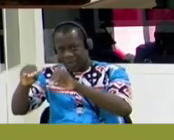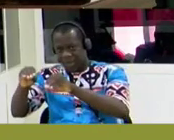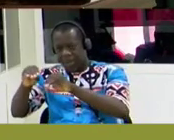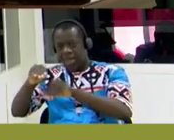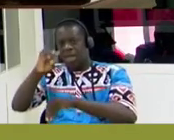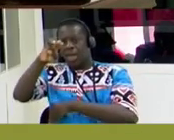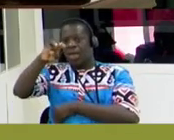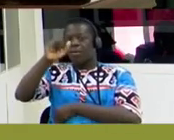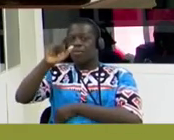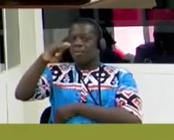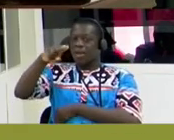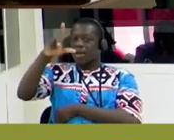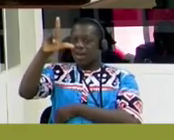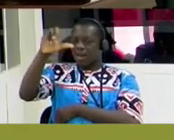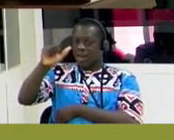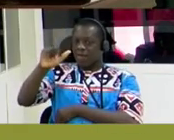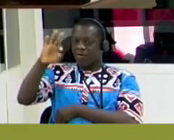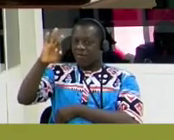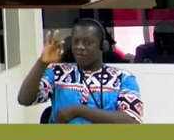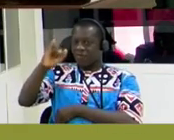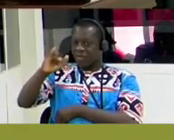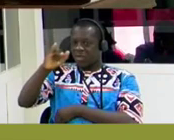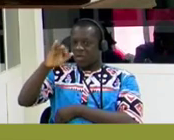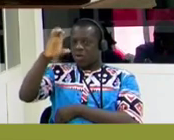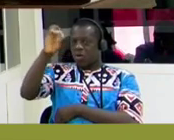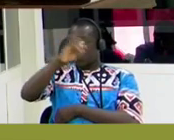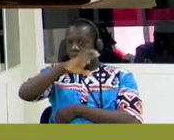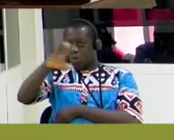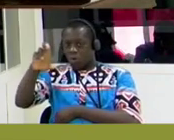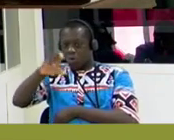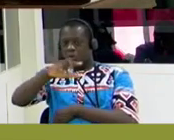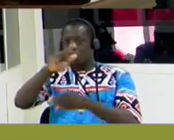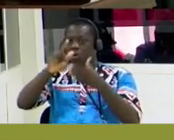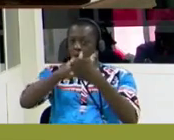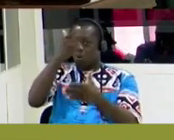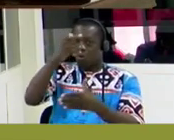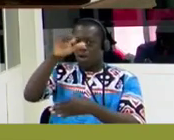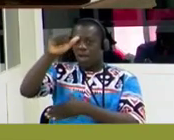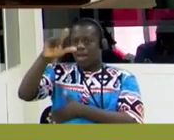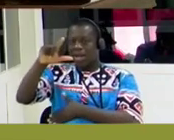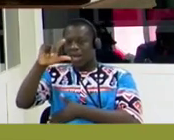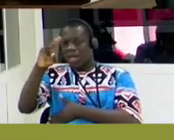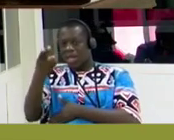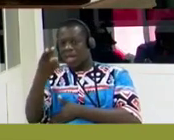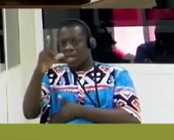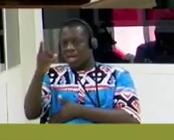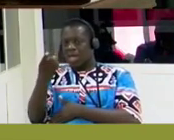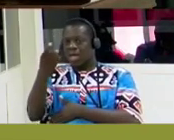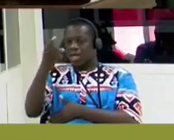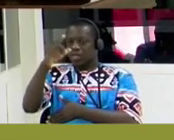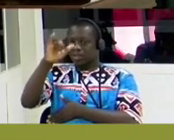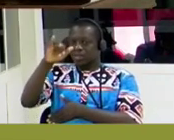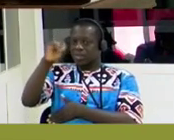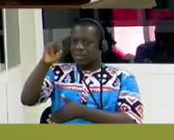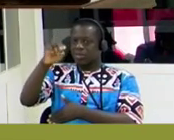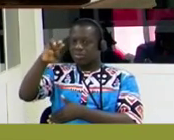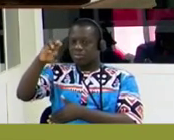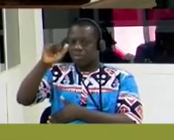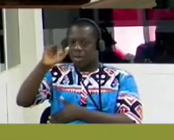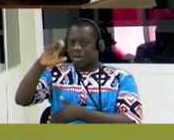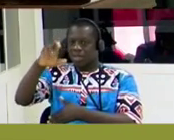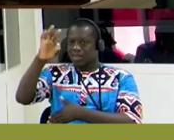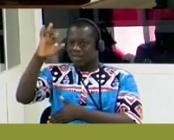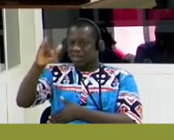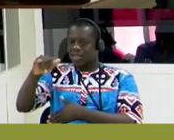koor o Alhaji Martin wielded carry the hammer. The hammer? Yes, into the torture room. And